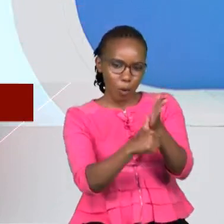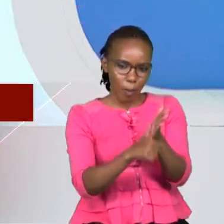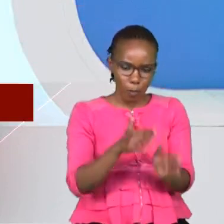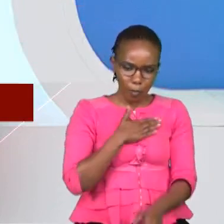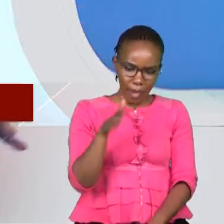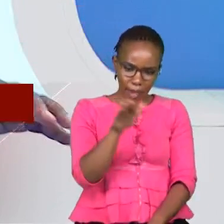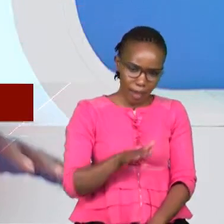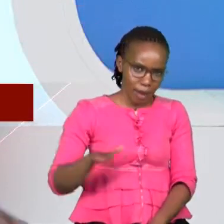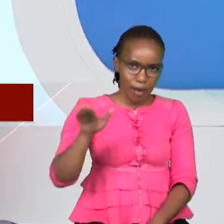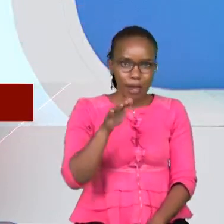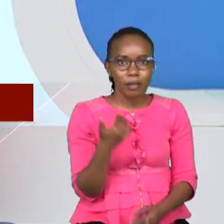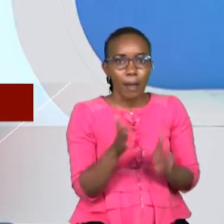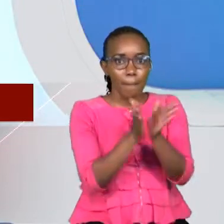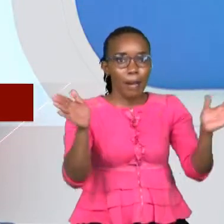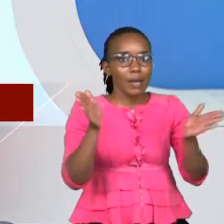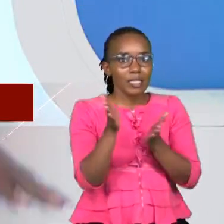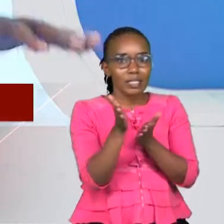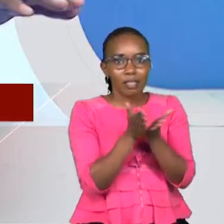constituency. Public service